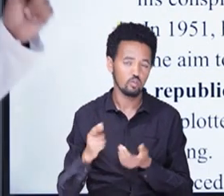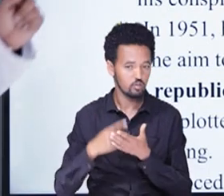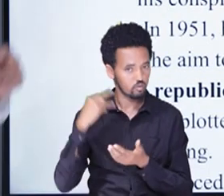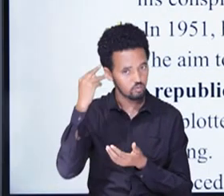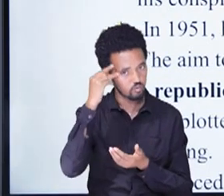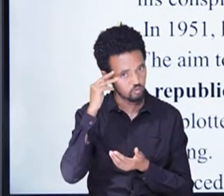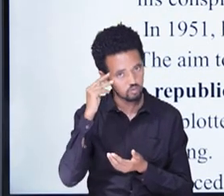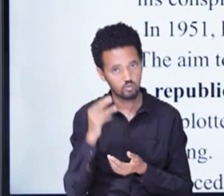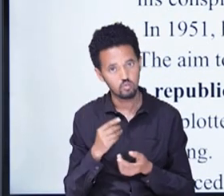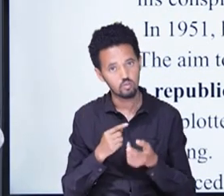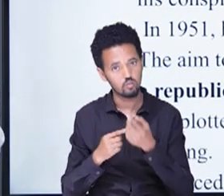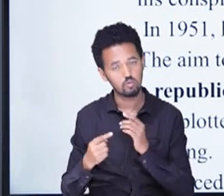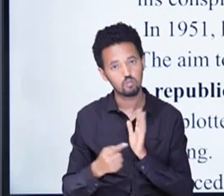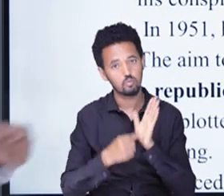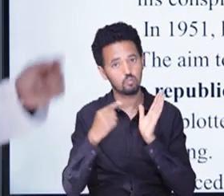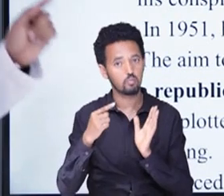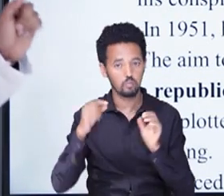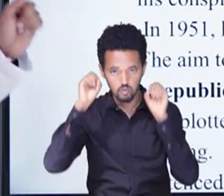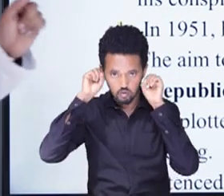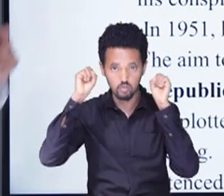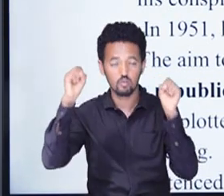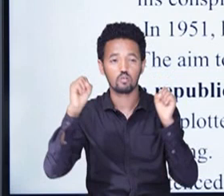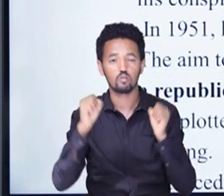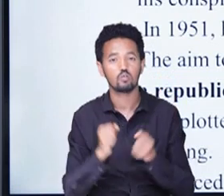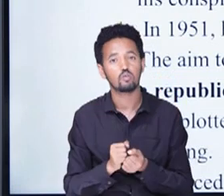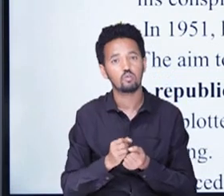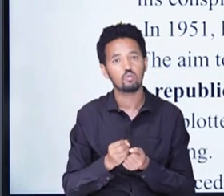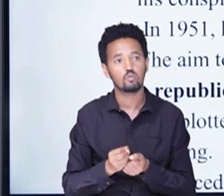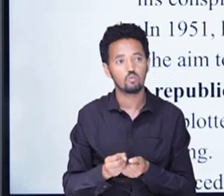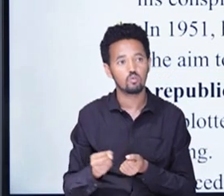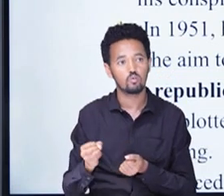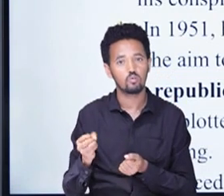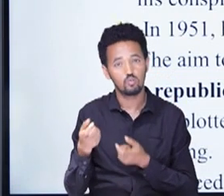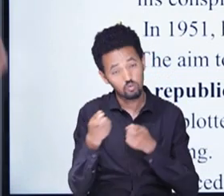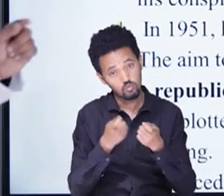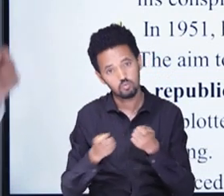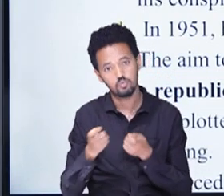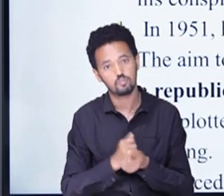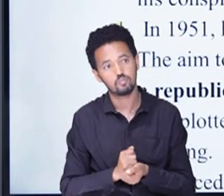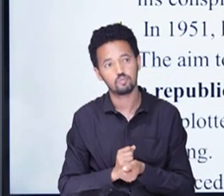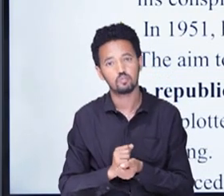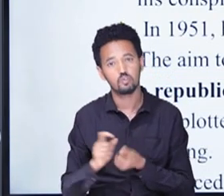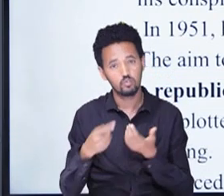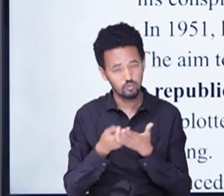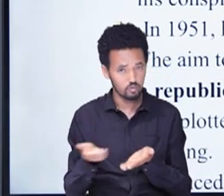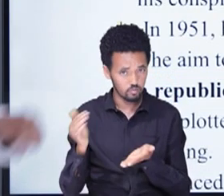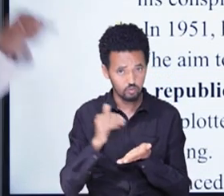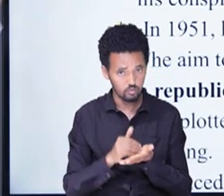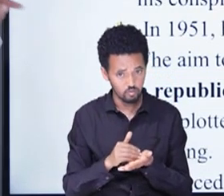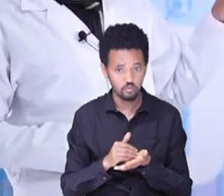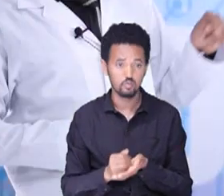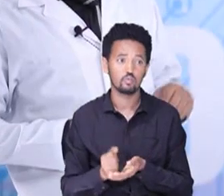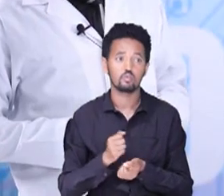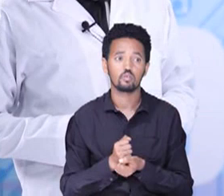minister and had been appointed president of Senate before his conspiracy. In 1951, he led a plot against emperor.